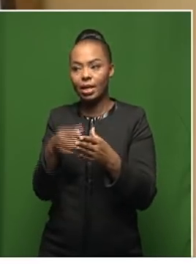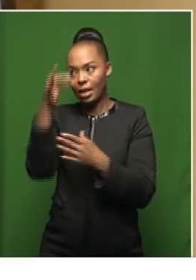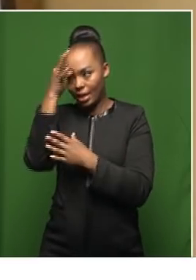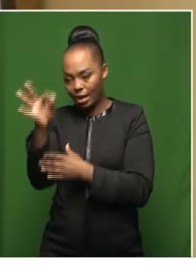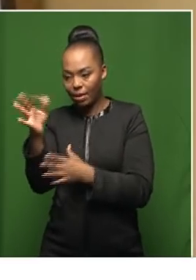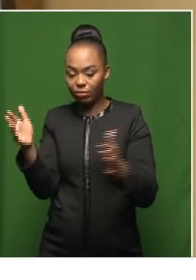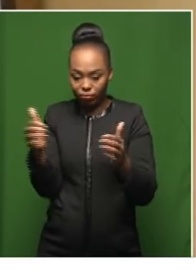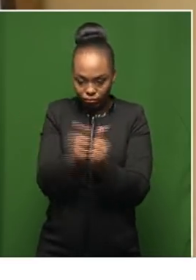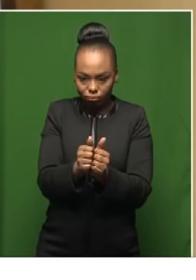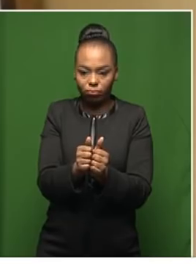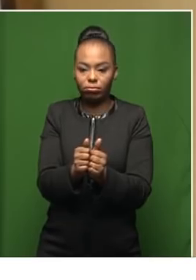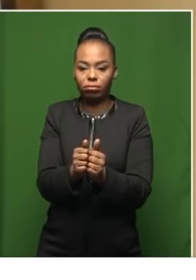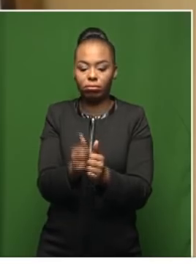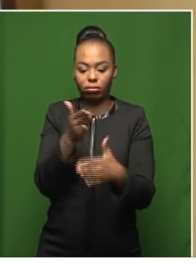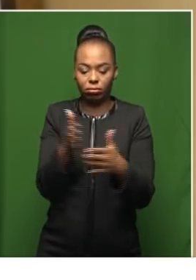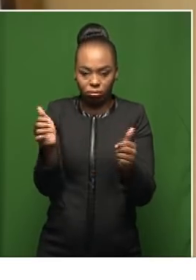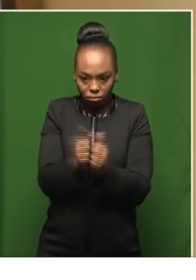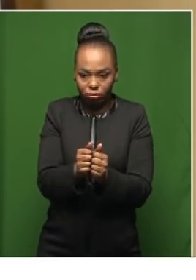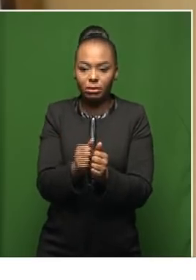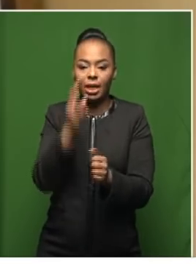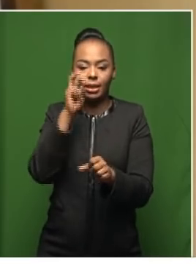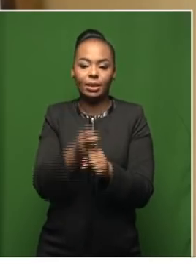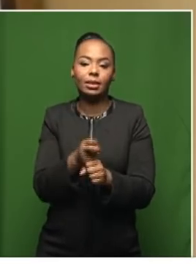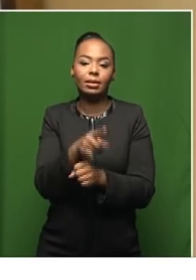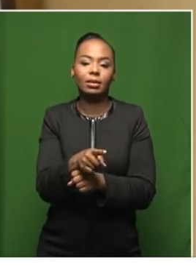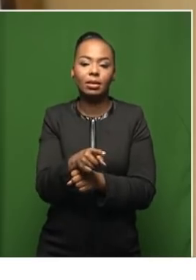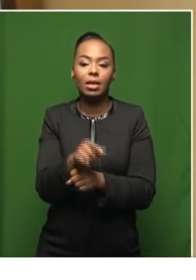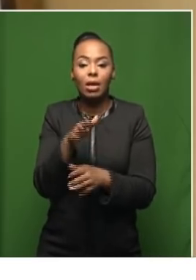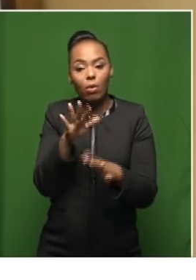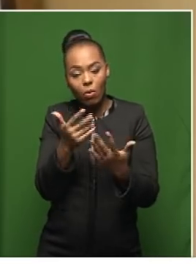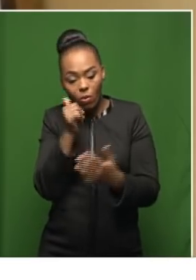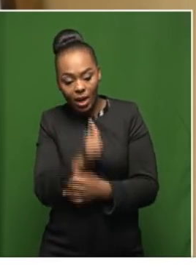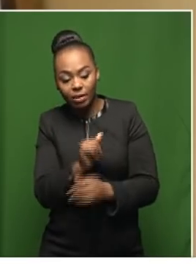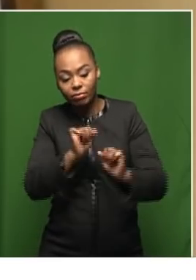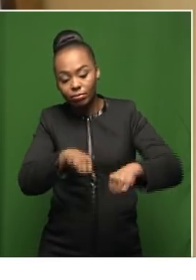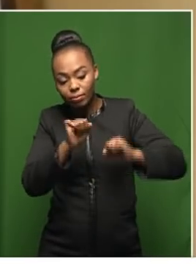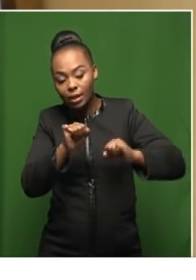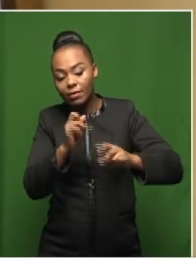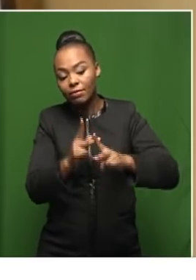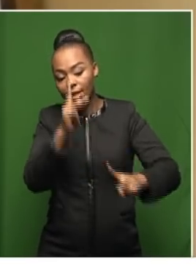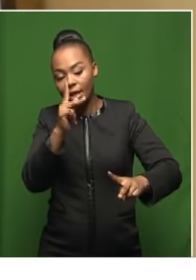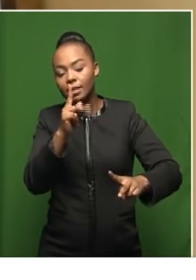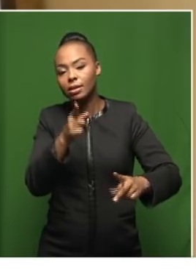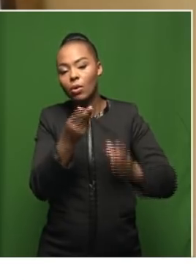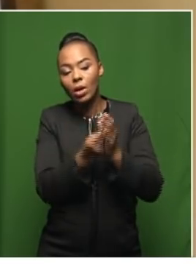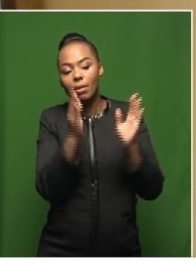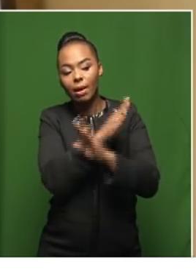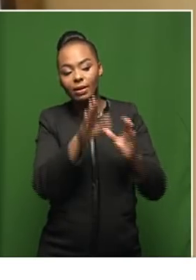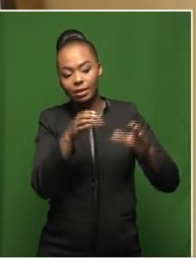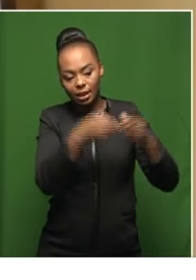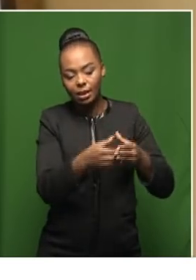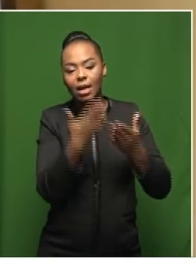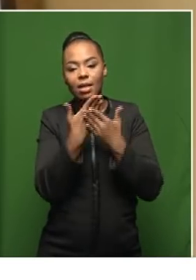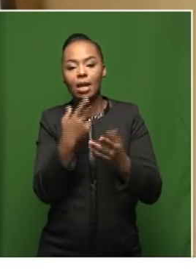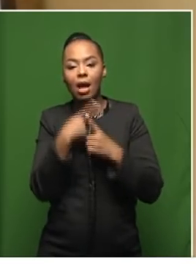work with these particular private sector groups have been finalized, we'll be able to make a necessary